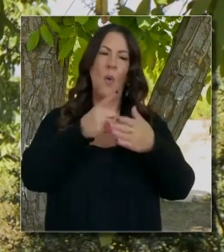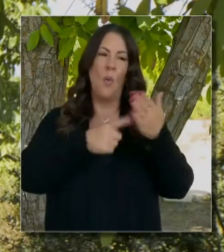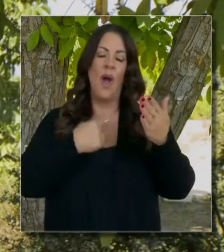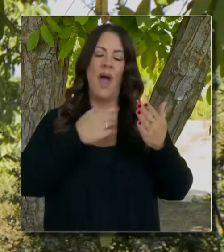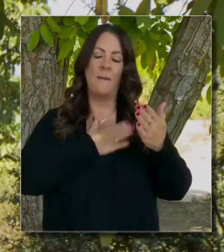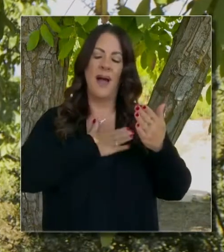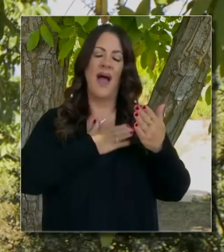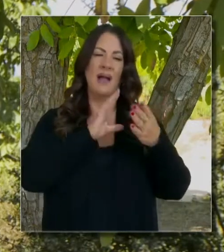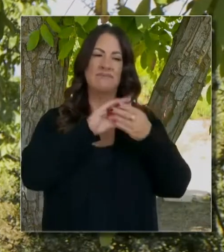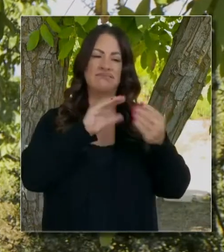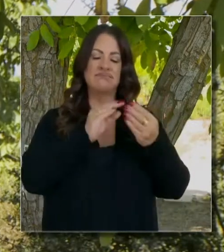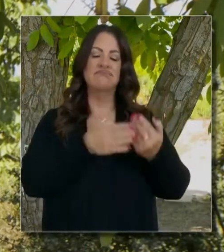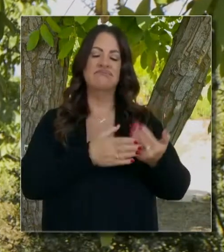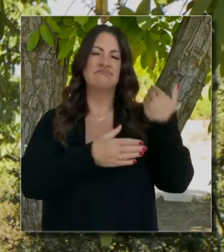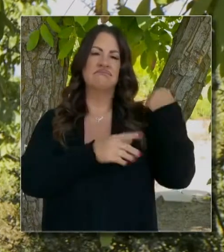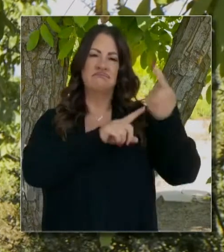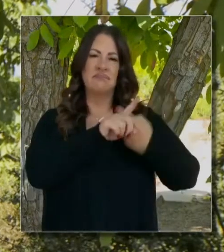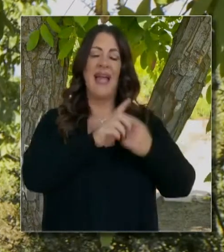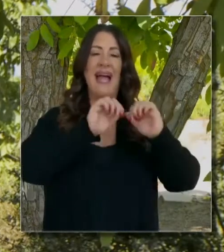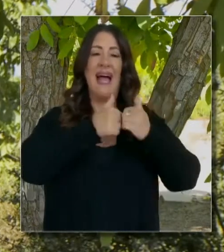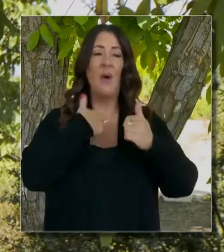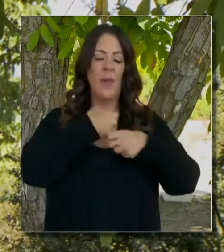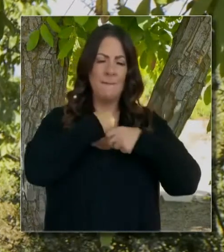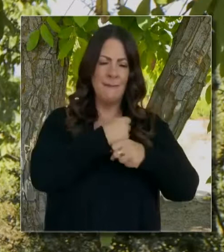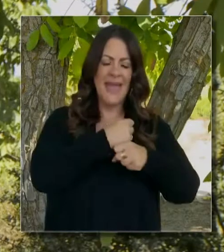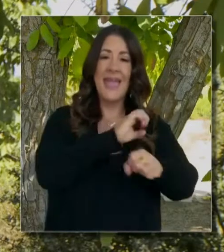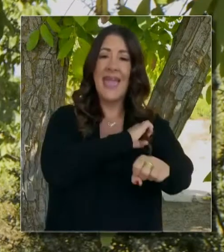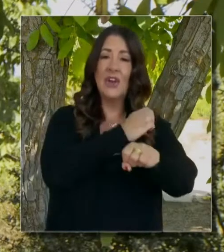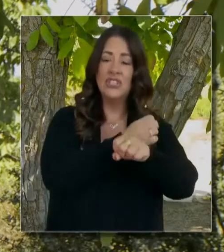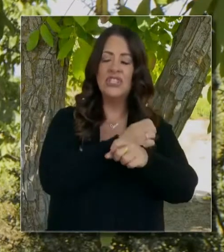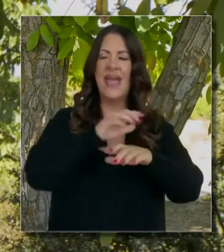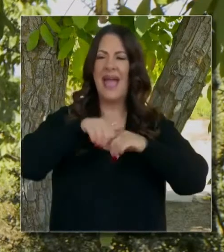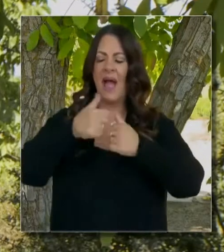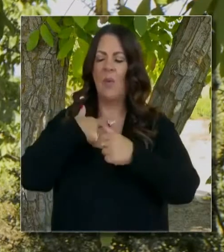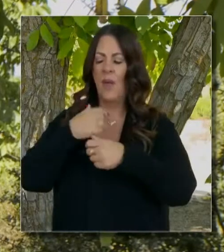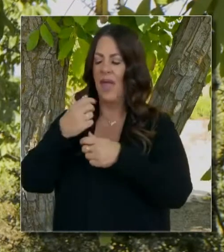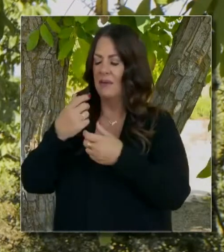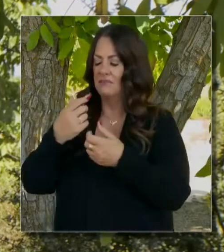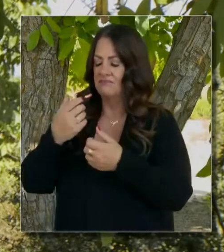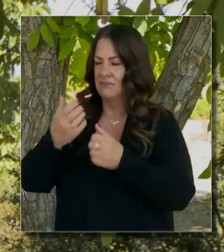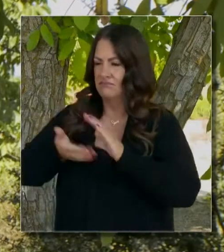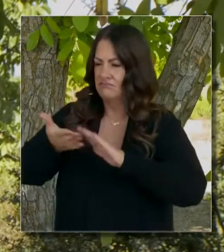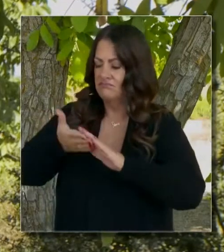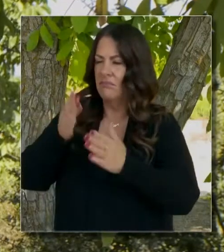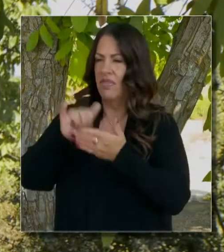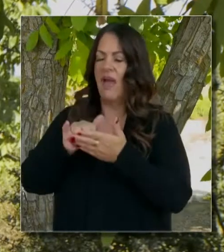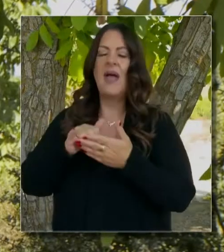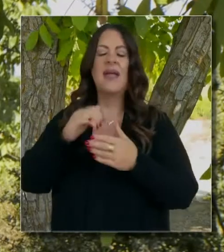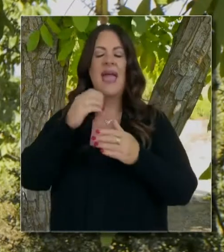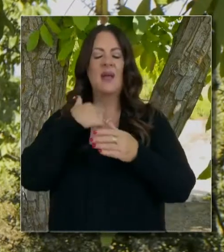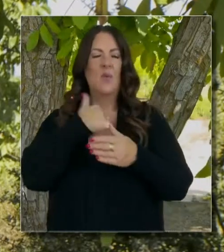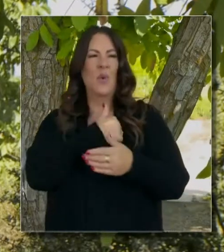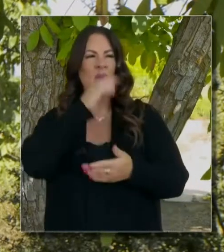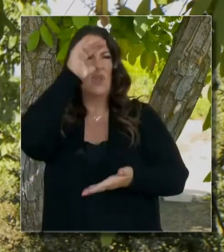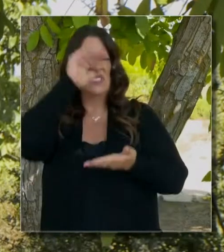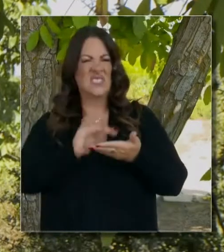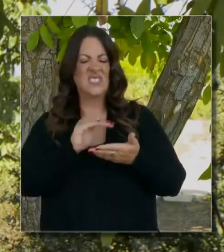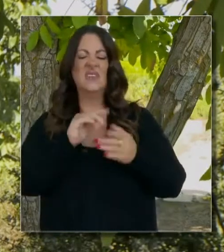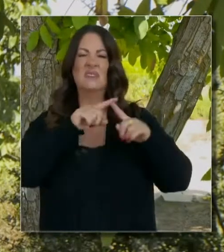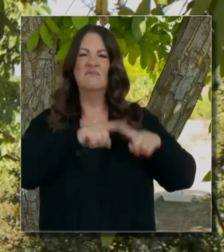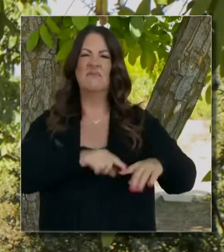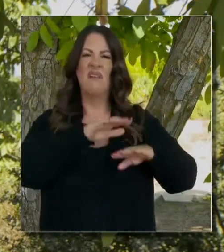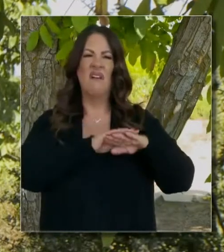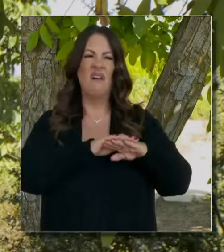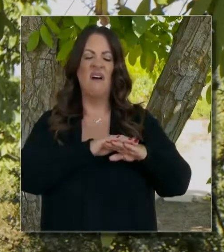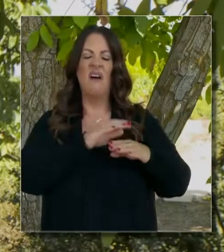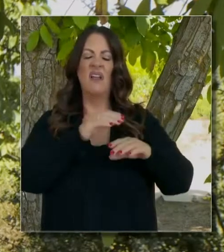efforts to change the way we produce and consume energy here in the state of California and advance our low-carbon green growth strategies